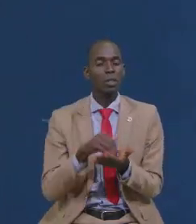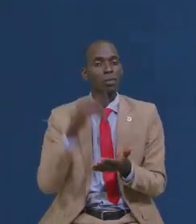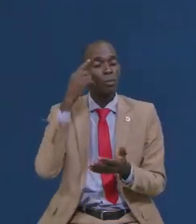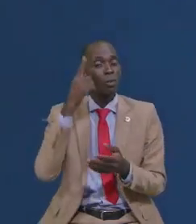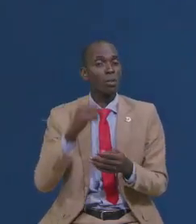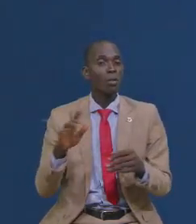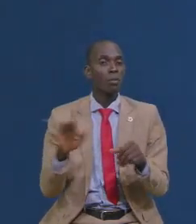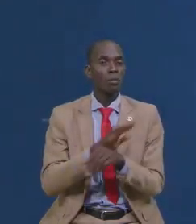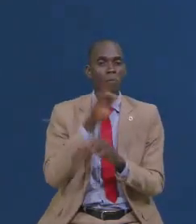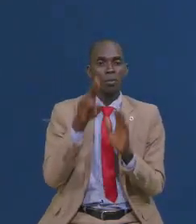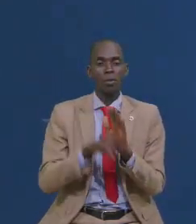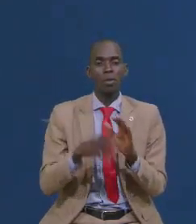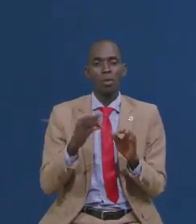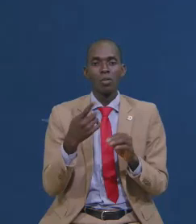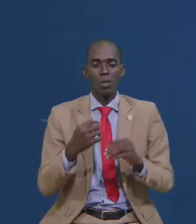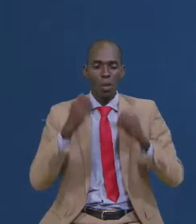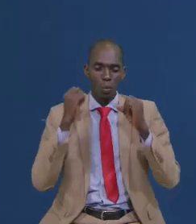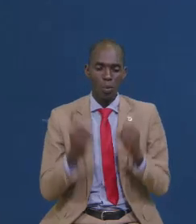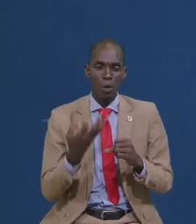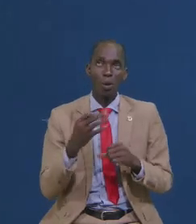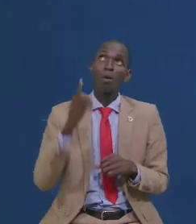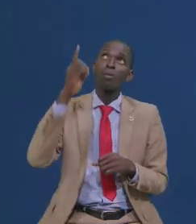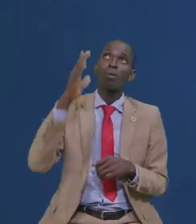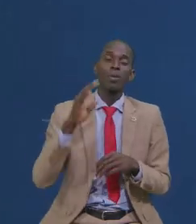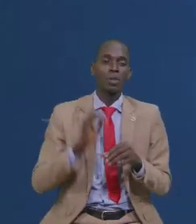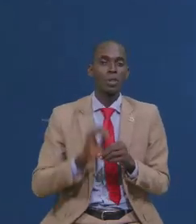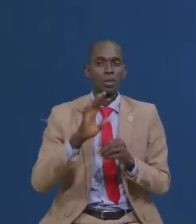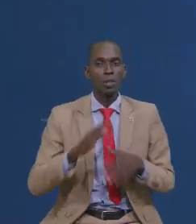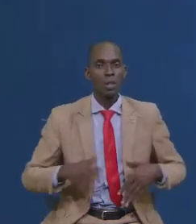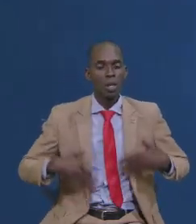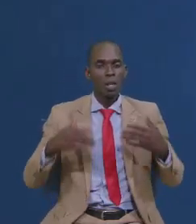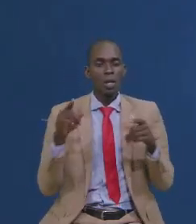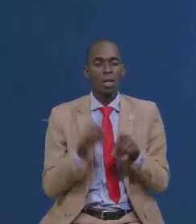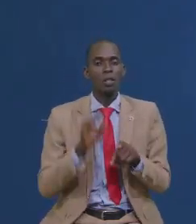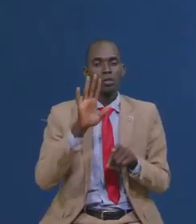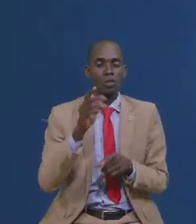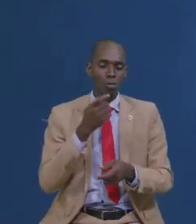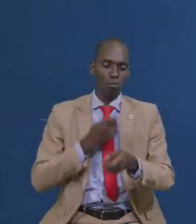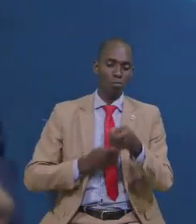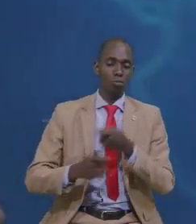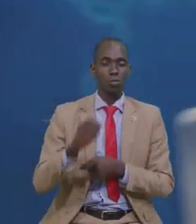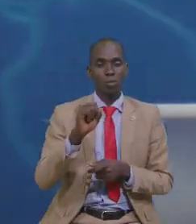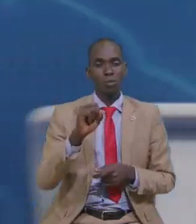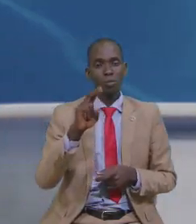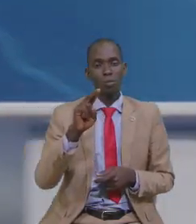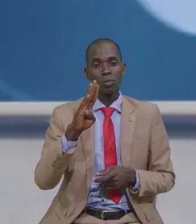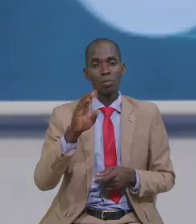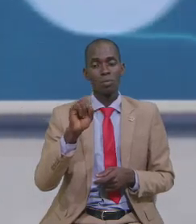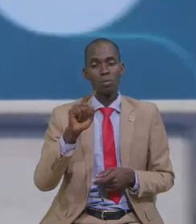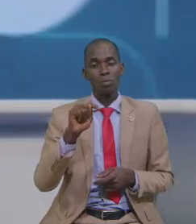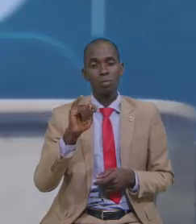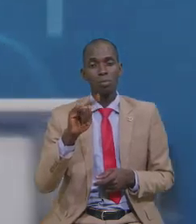of the power of God in your life as your substitute, it will be done tonight